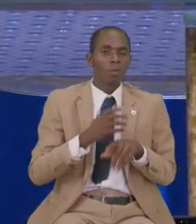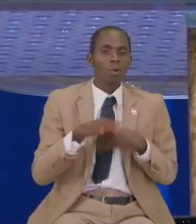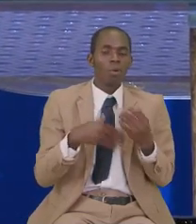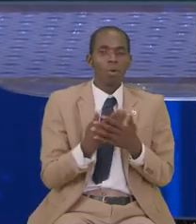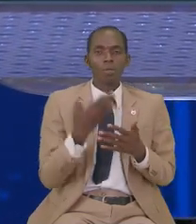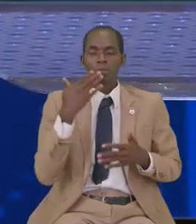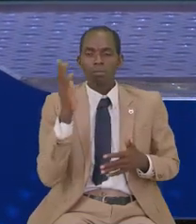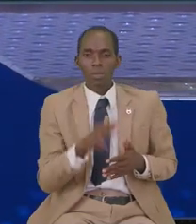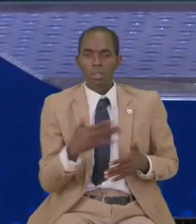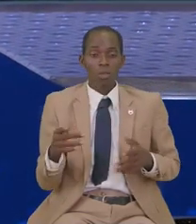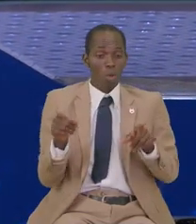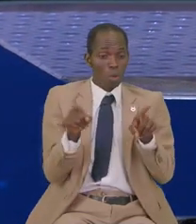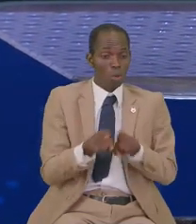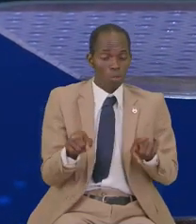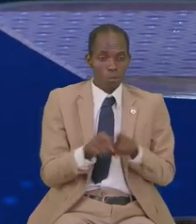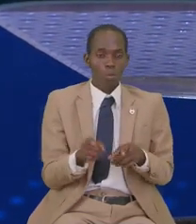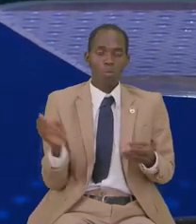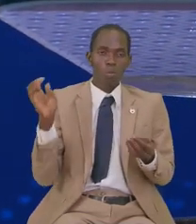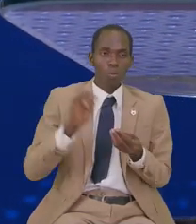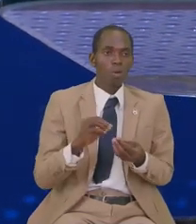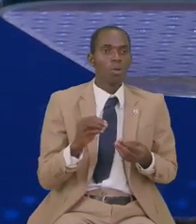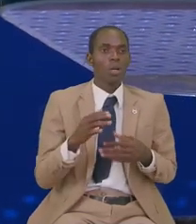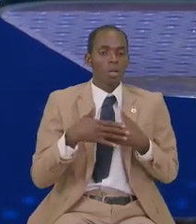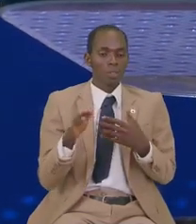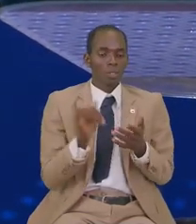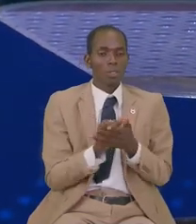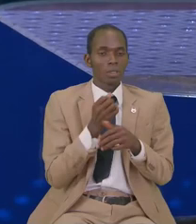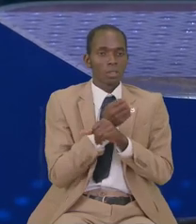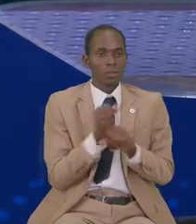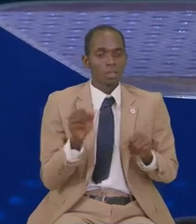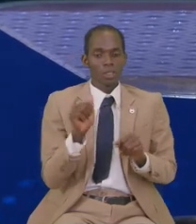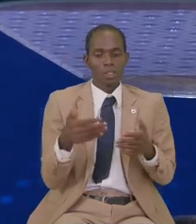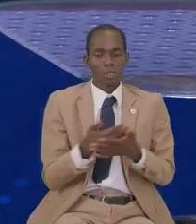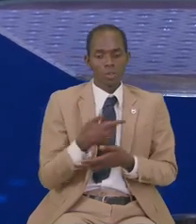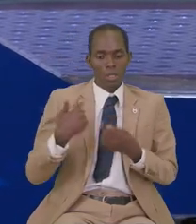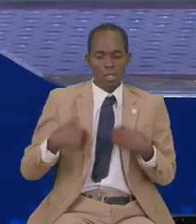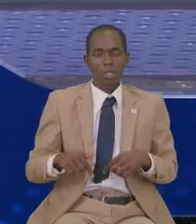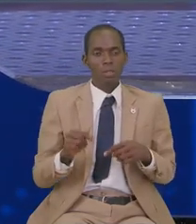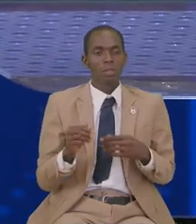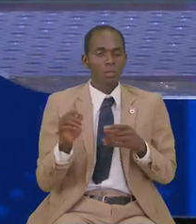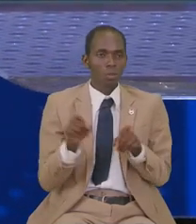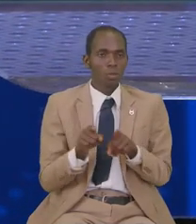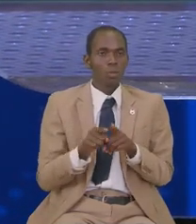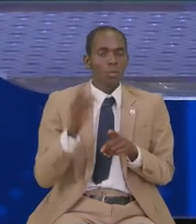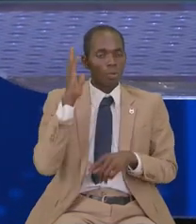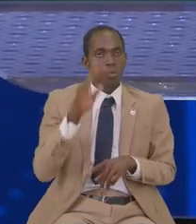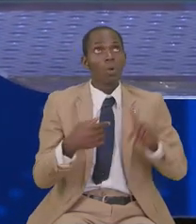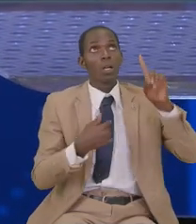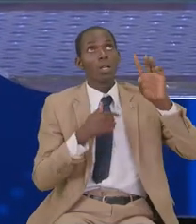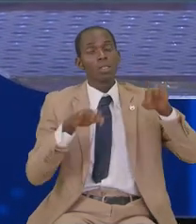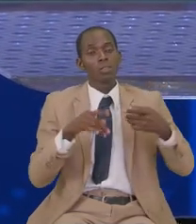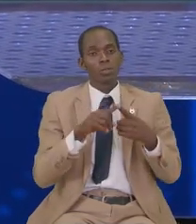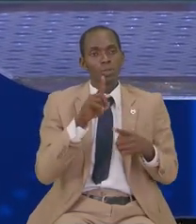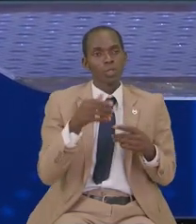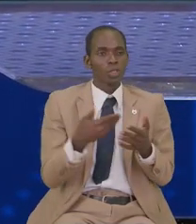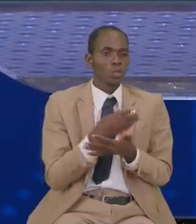defilement. Also, after that salvation, it says a new heart also will I give you. And a new spirit